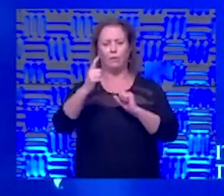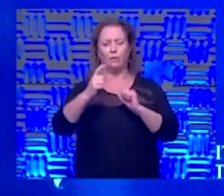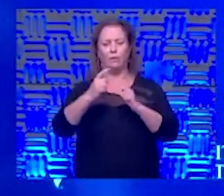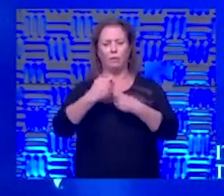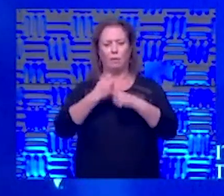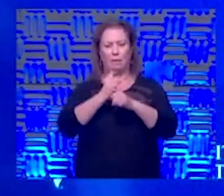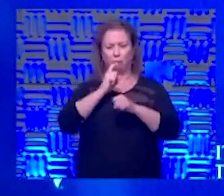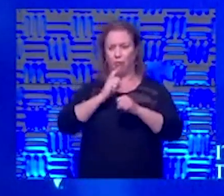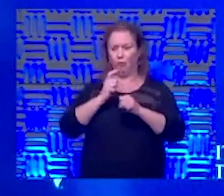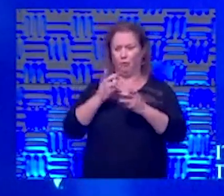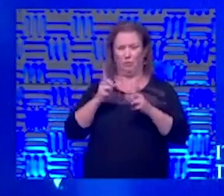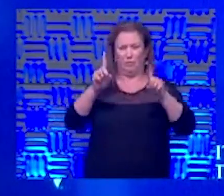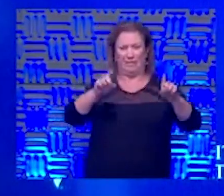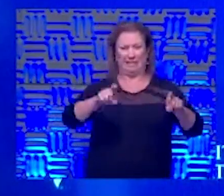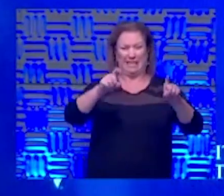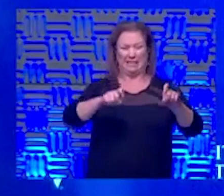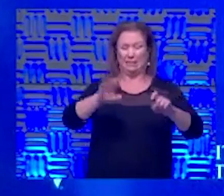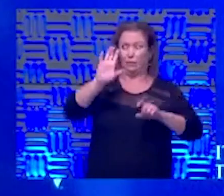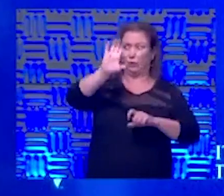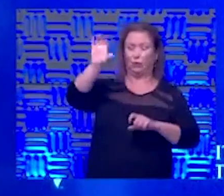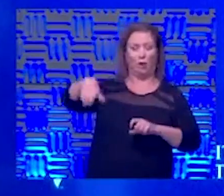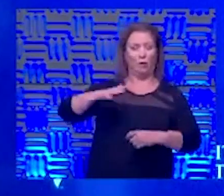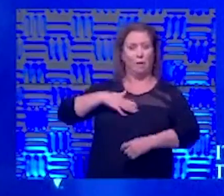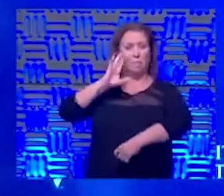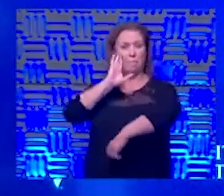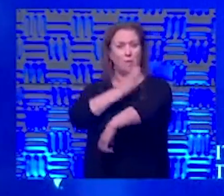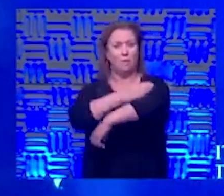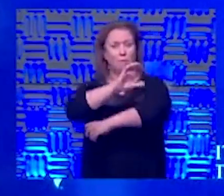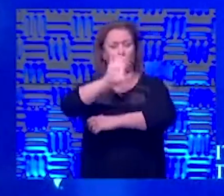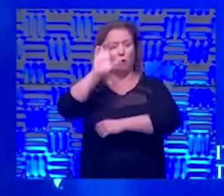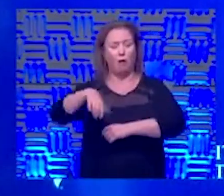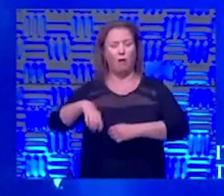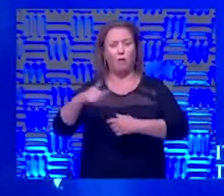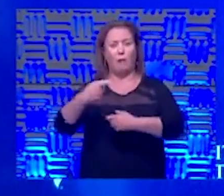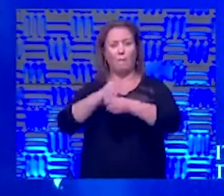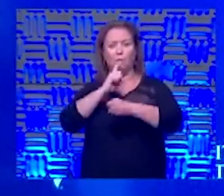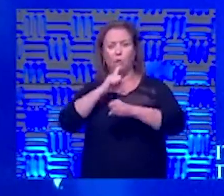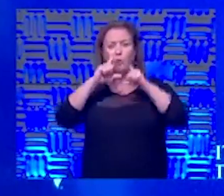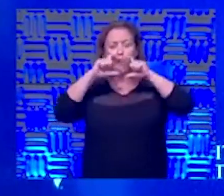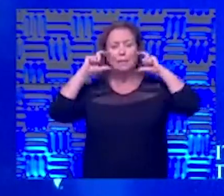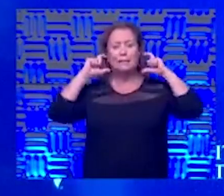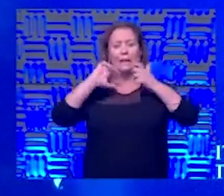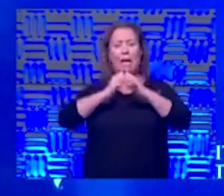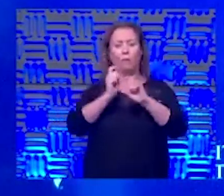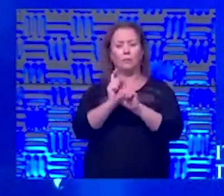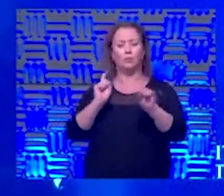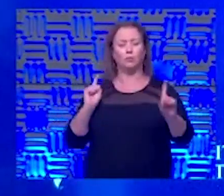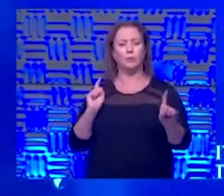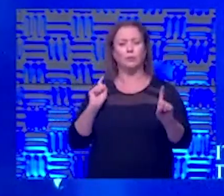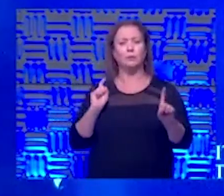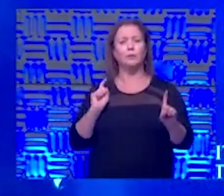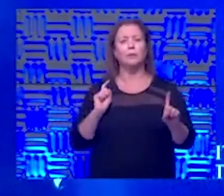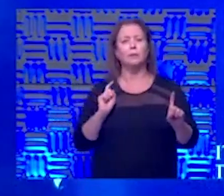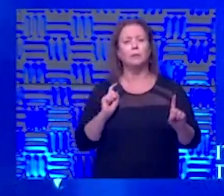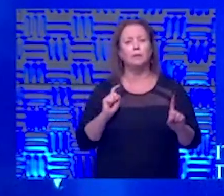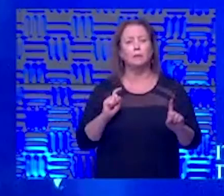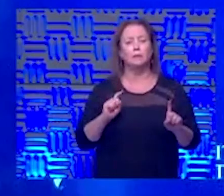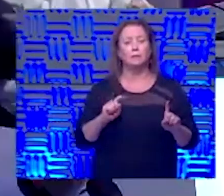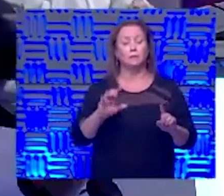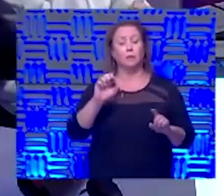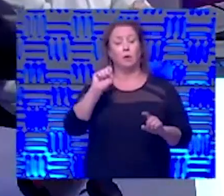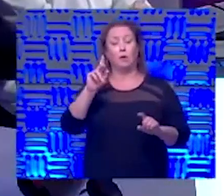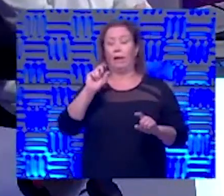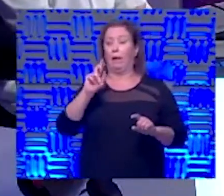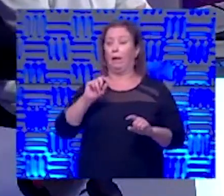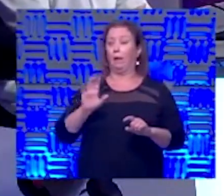get tested if they're from Chicago? Should I make sure everybody wears a mask? How do we maintain social distance? Okay, ID experts, let's